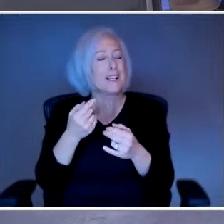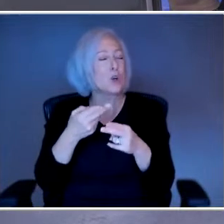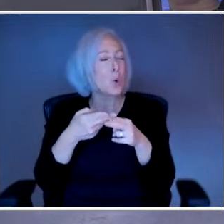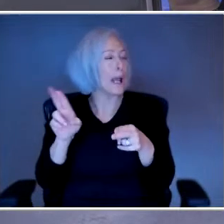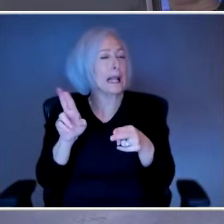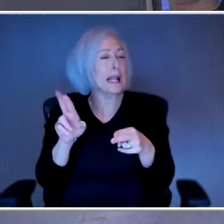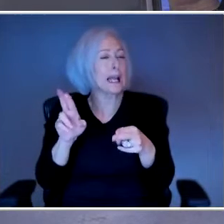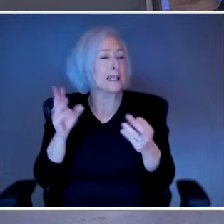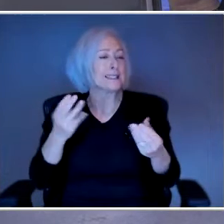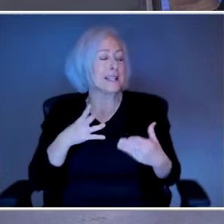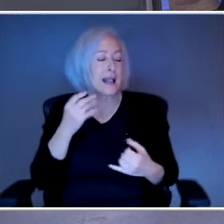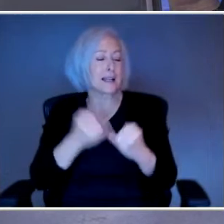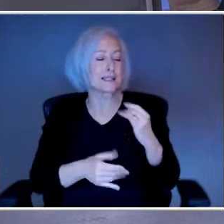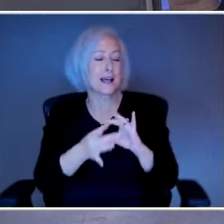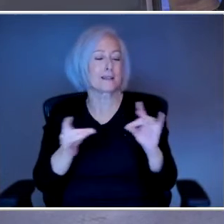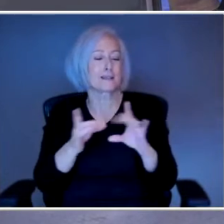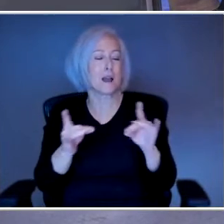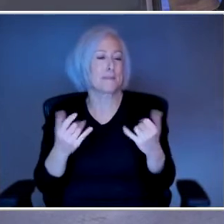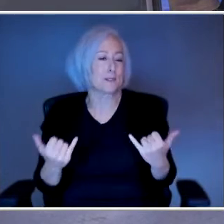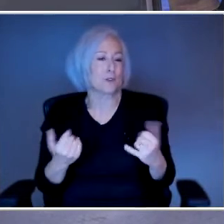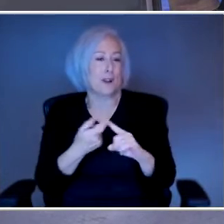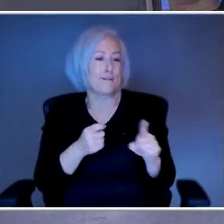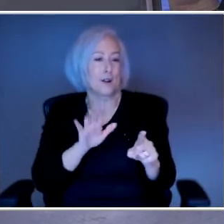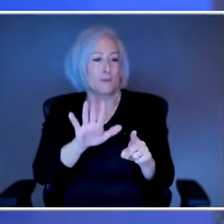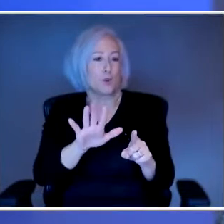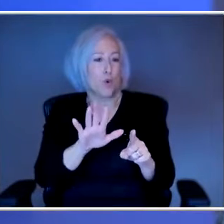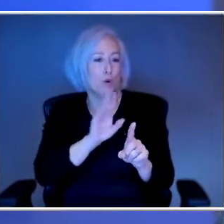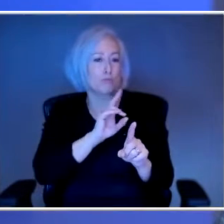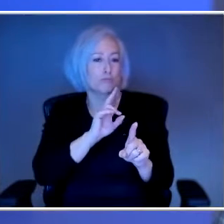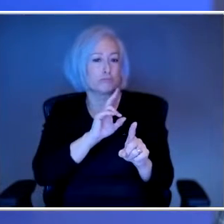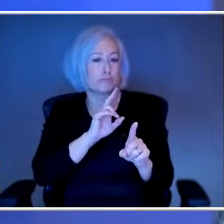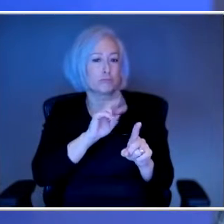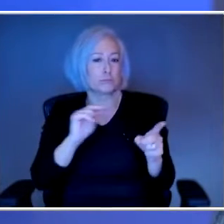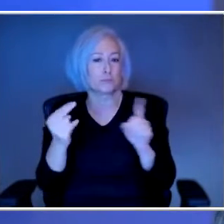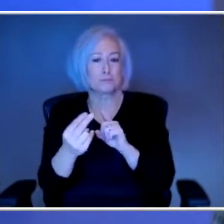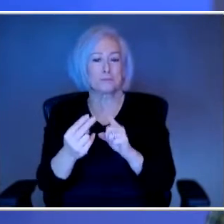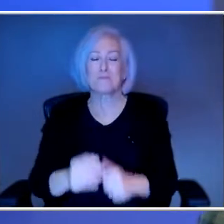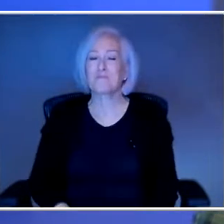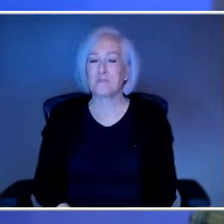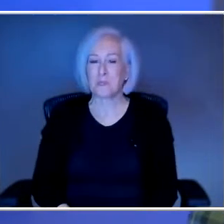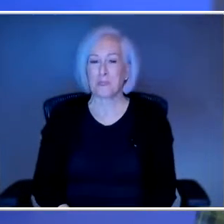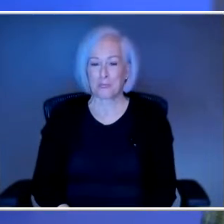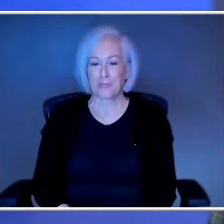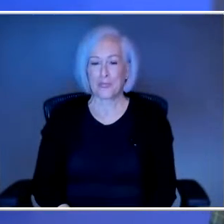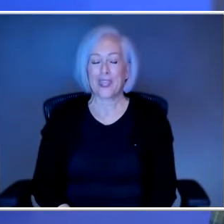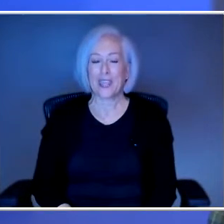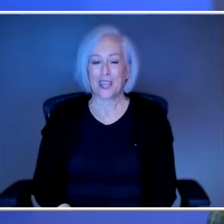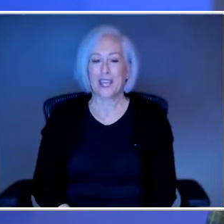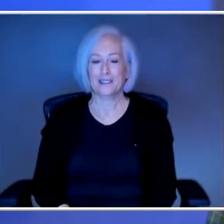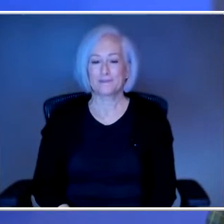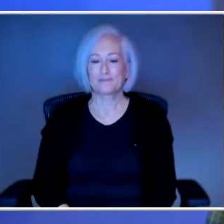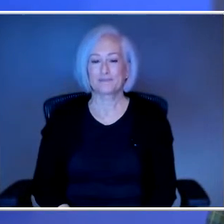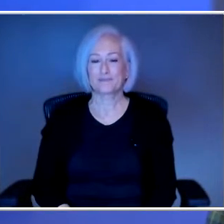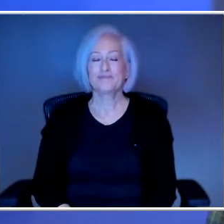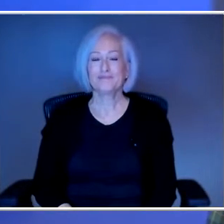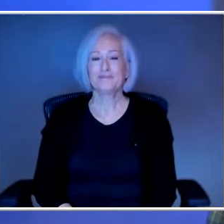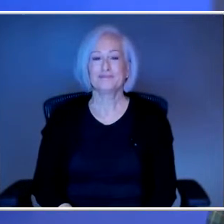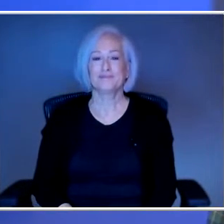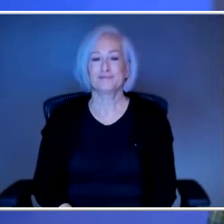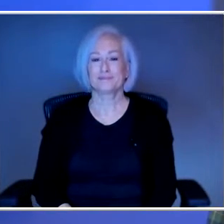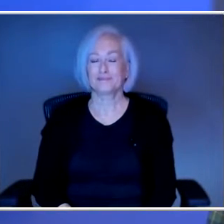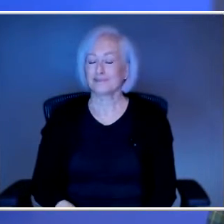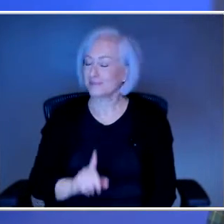want people to take away from your personal story? Well, I should say I'm very pleased